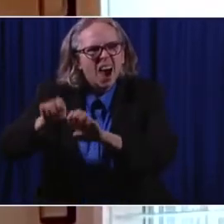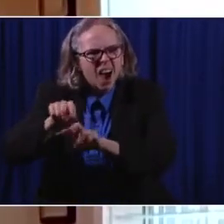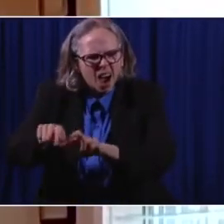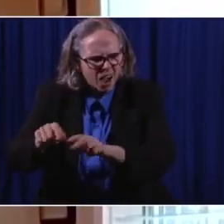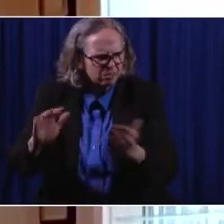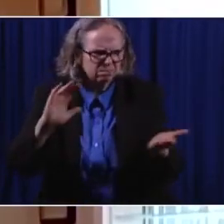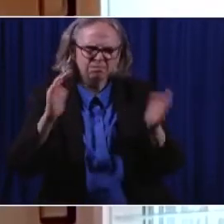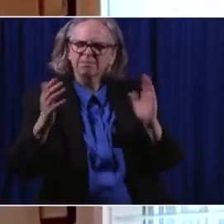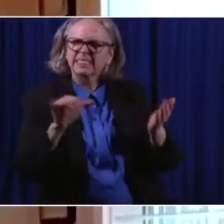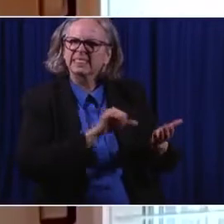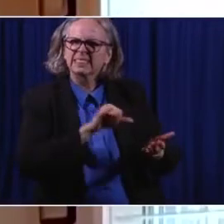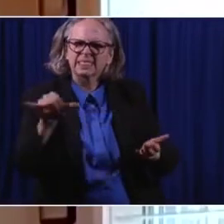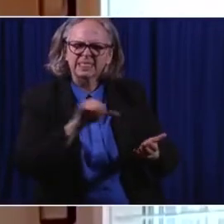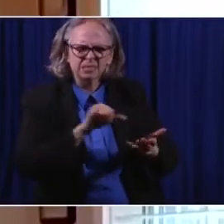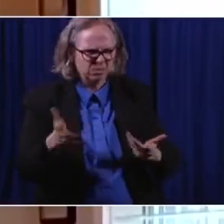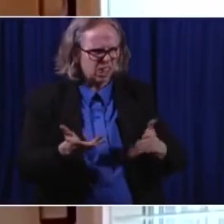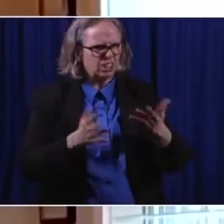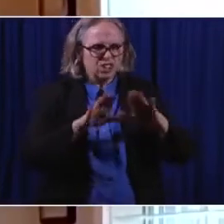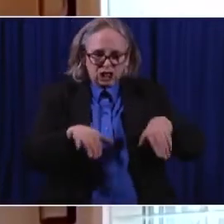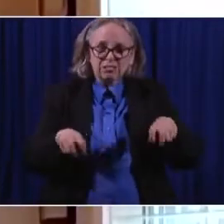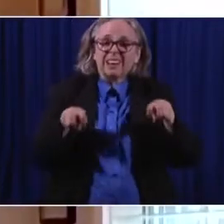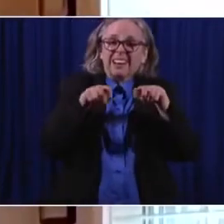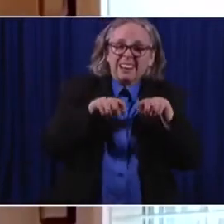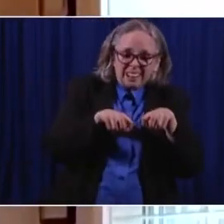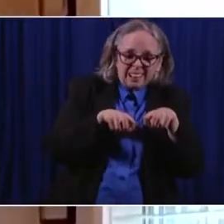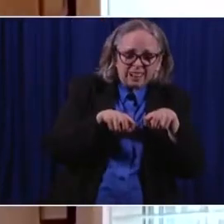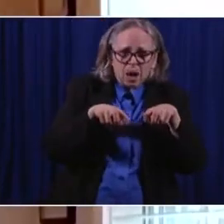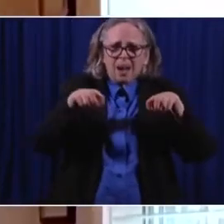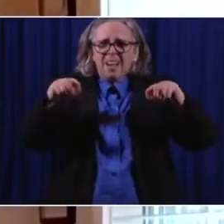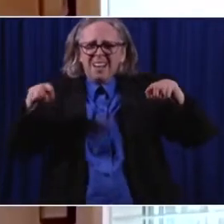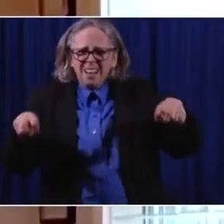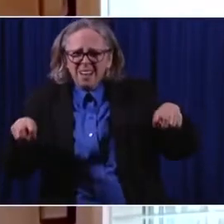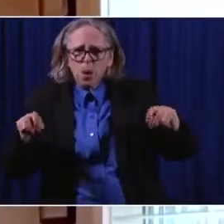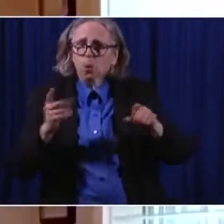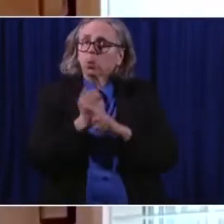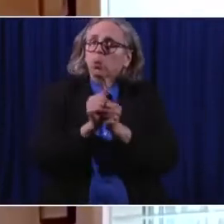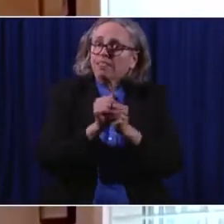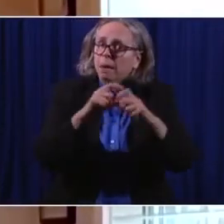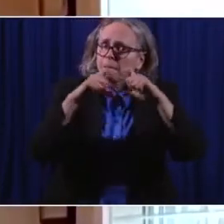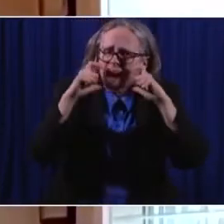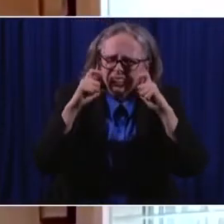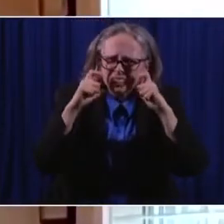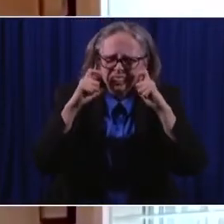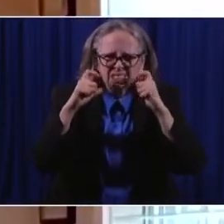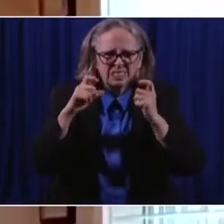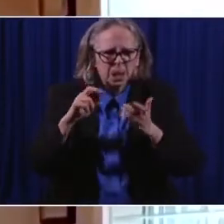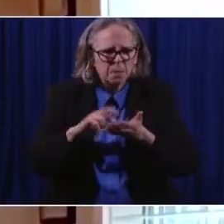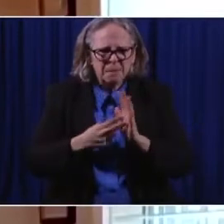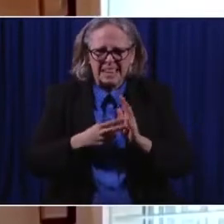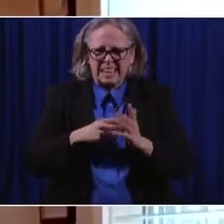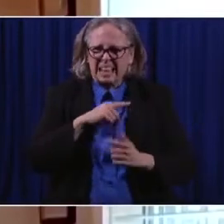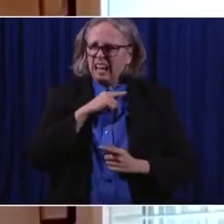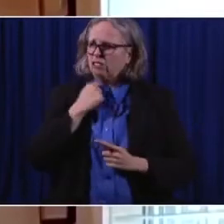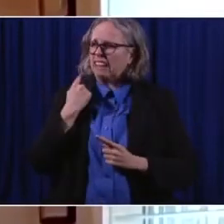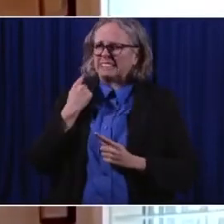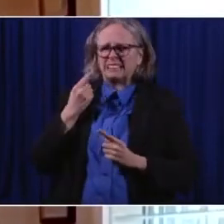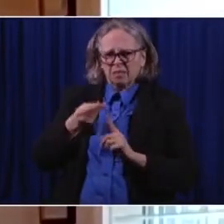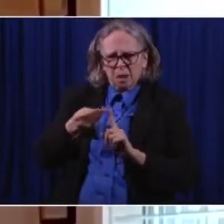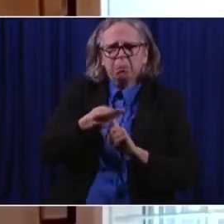to be family members and less likely to be classmates. Importantly, attending school in person